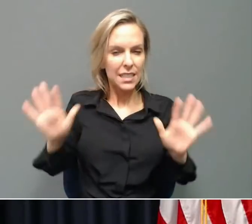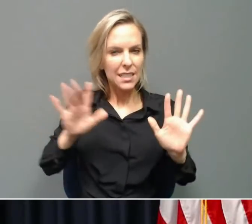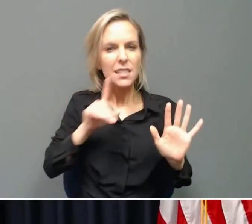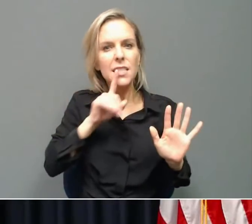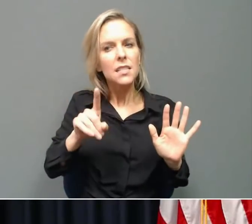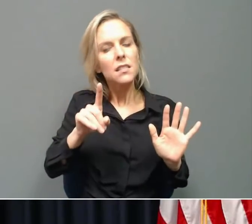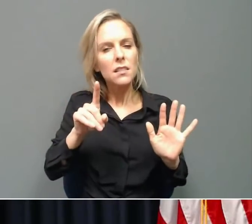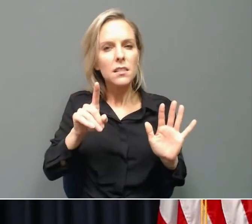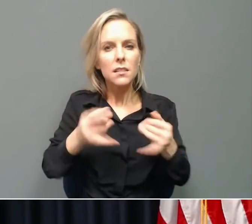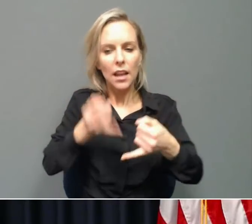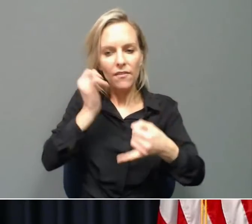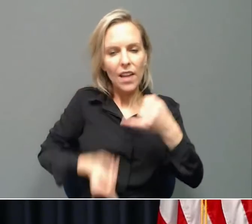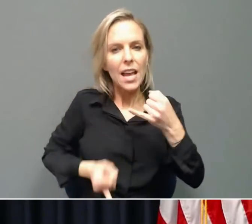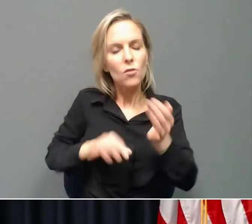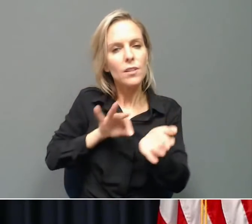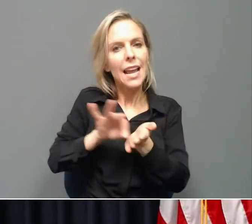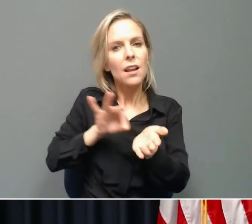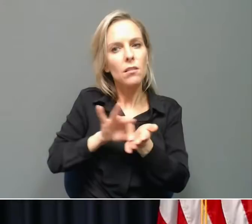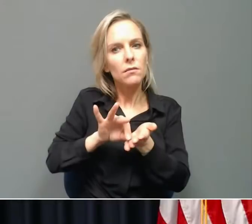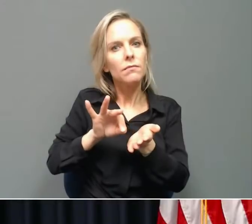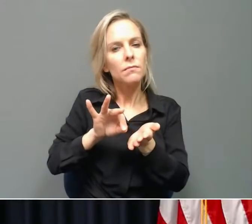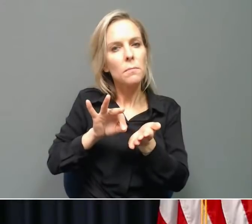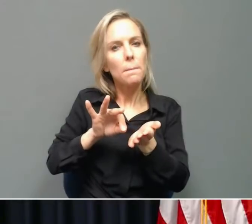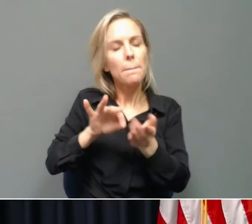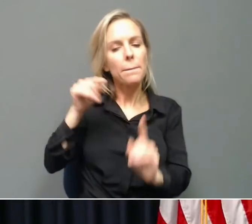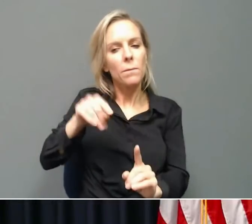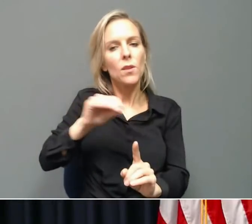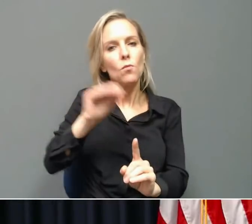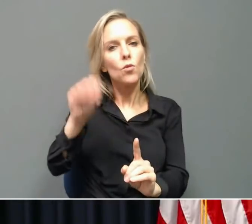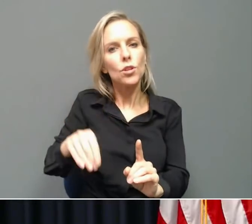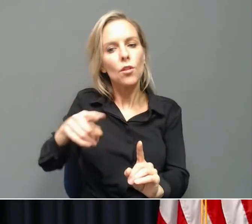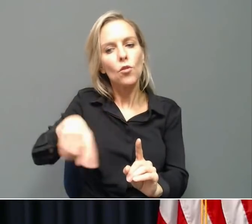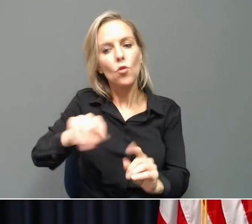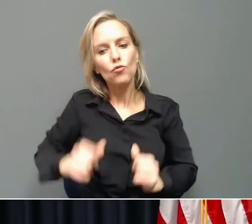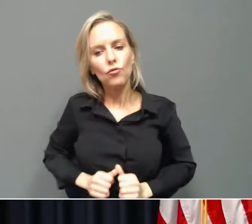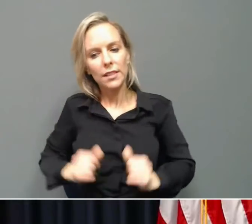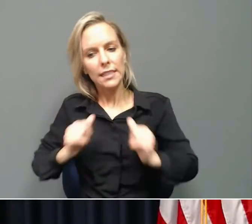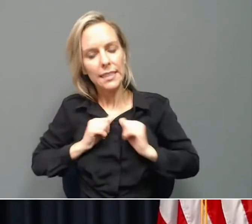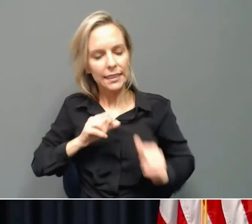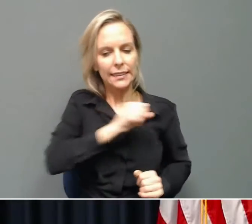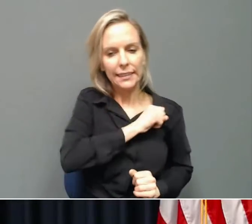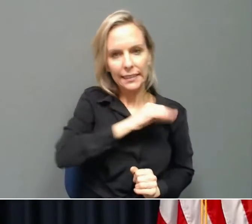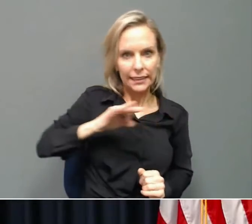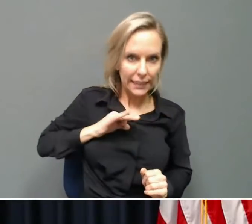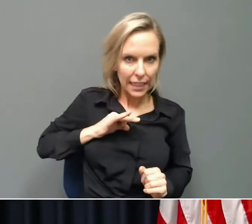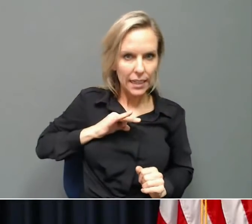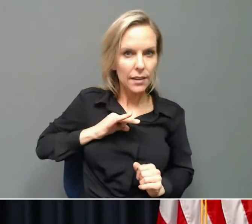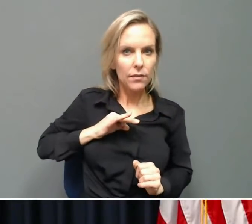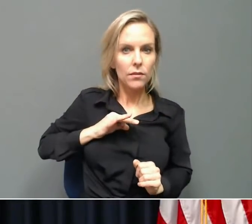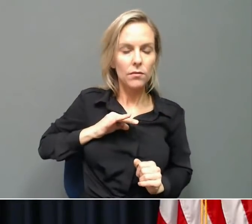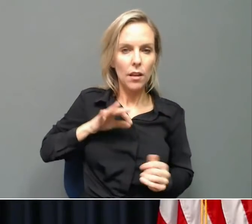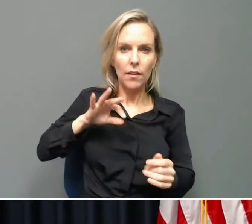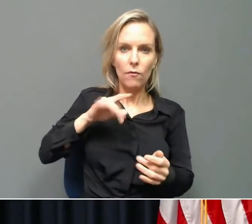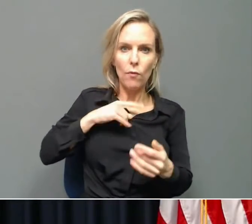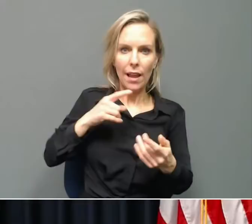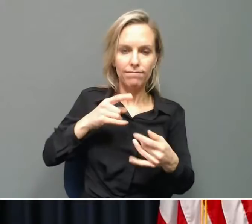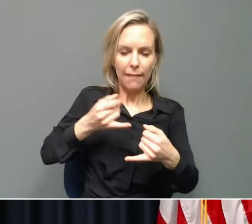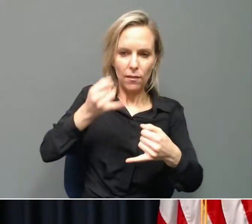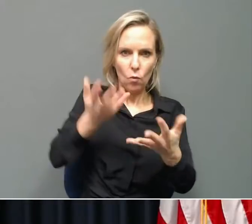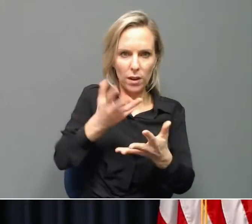final count on the percentage of residents and staff that were vaccinated? And with